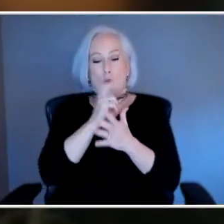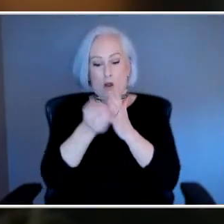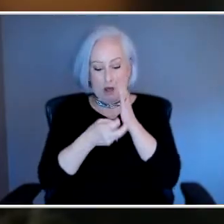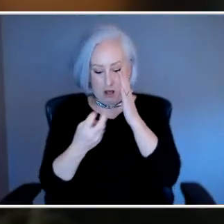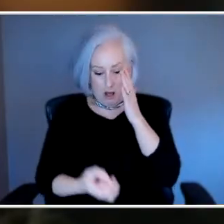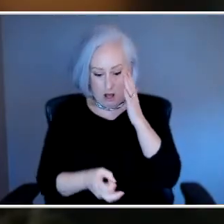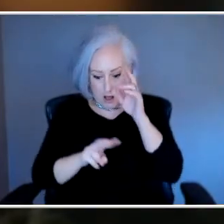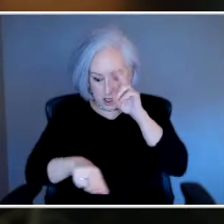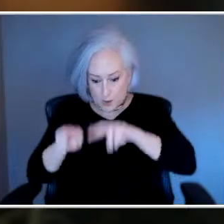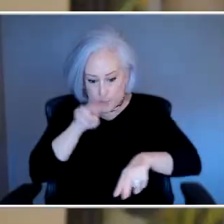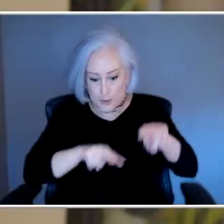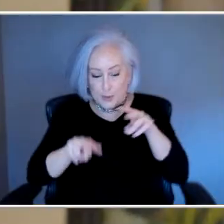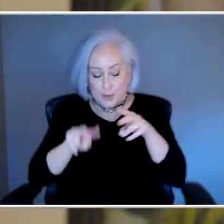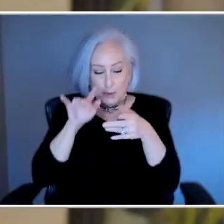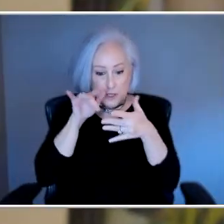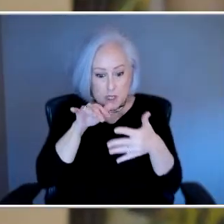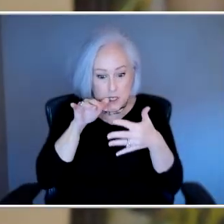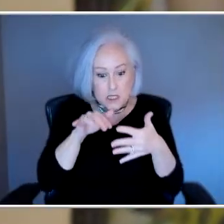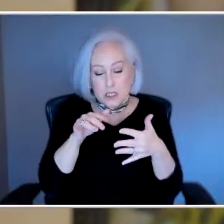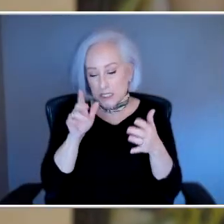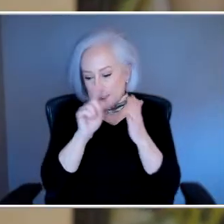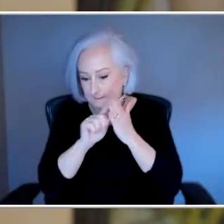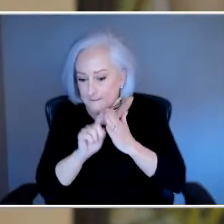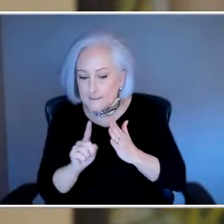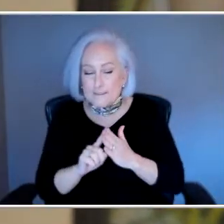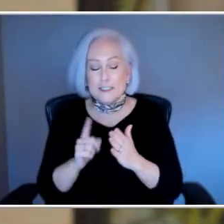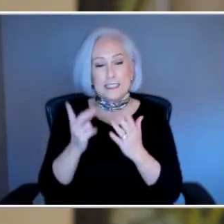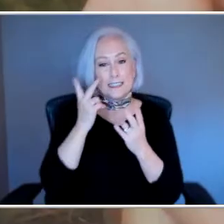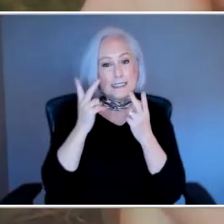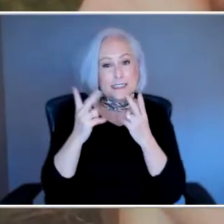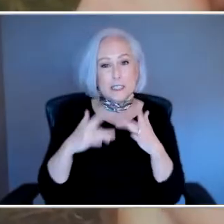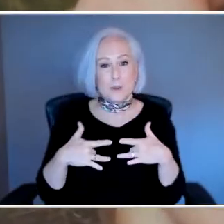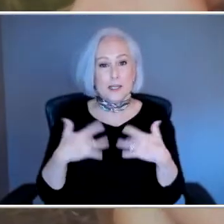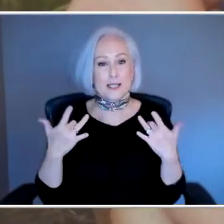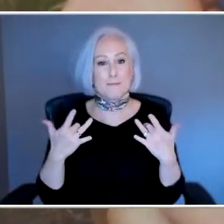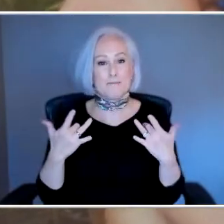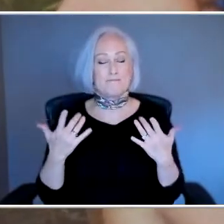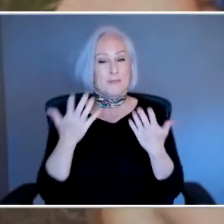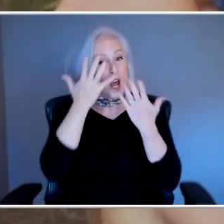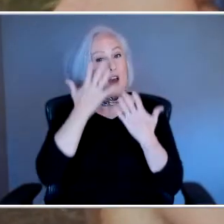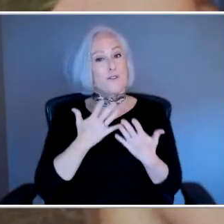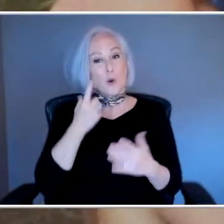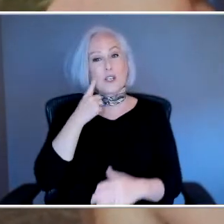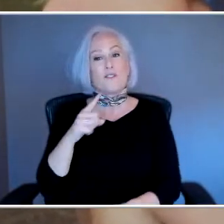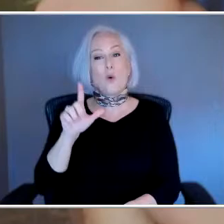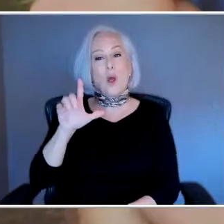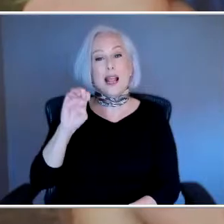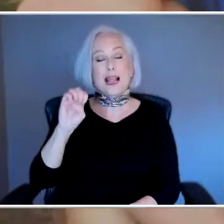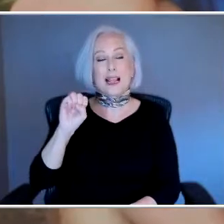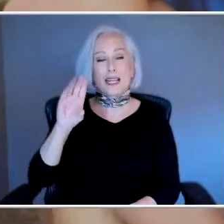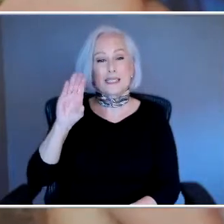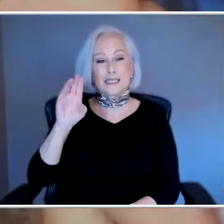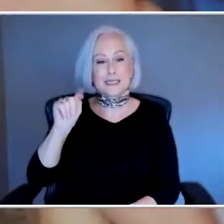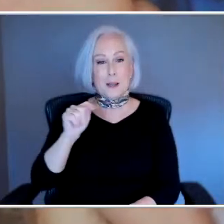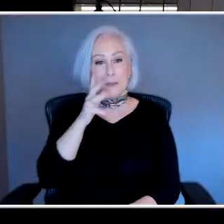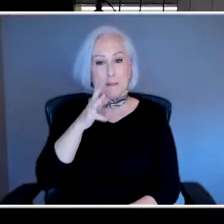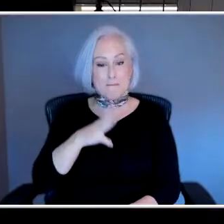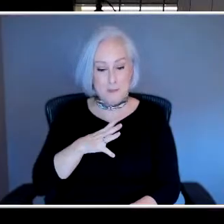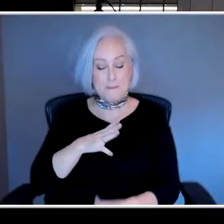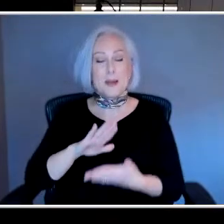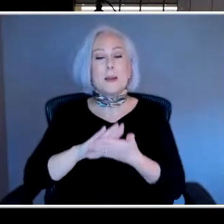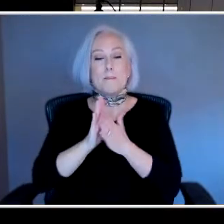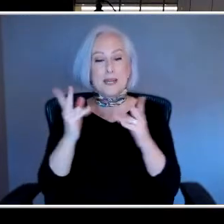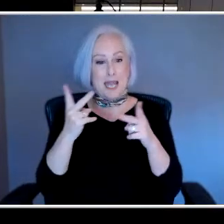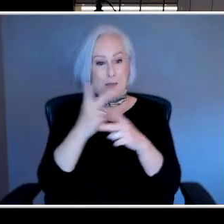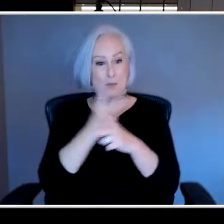was a scary, dark place. Unfortunately for this Lee Summit mom, things only got worse when she was able to talk with her doctor. My